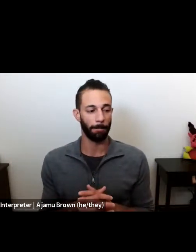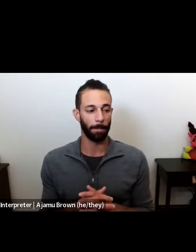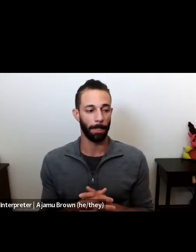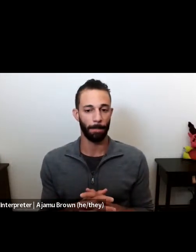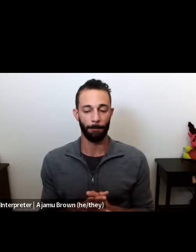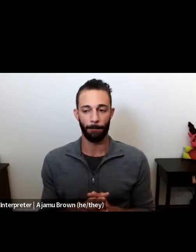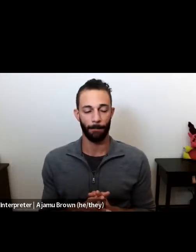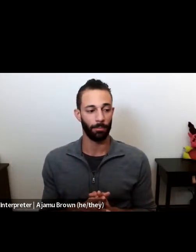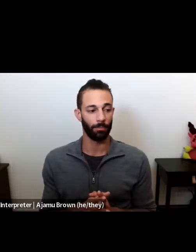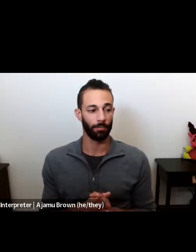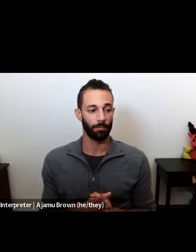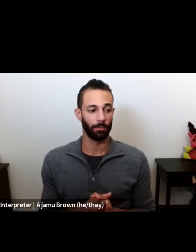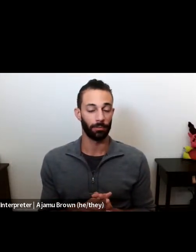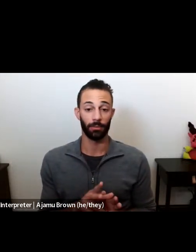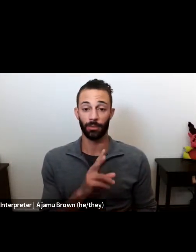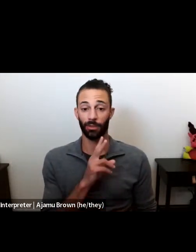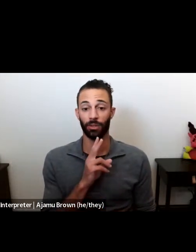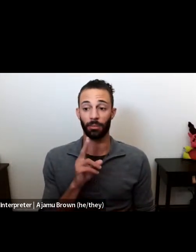Gemini